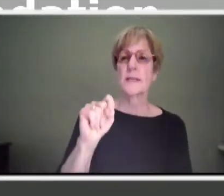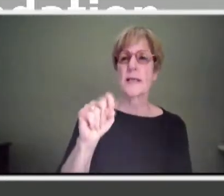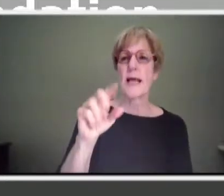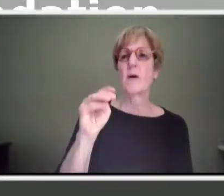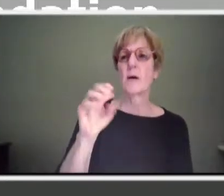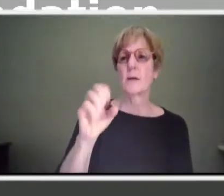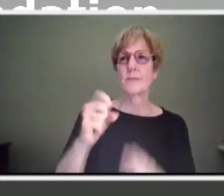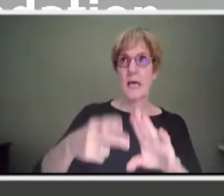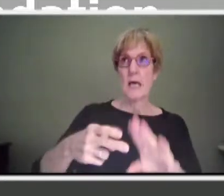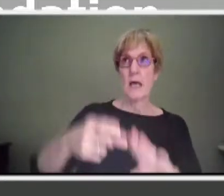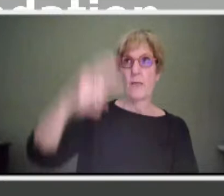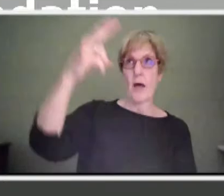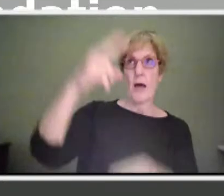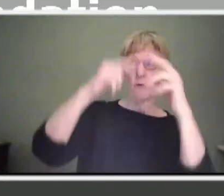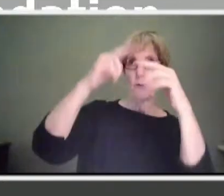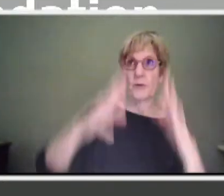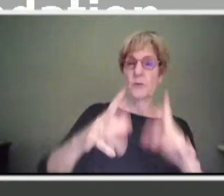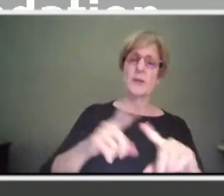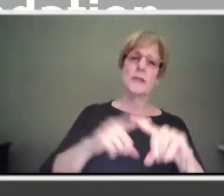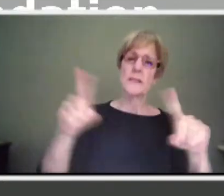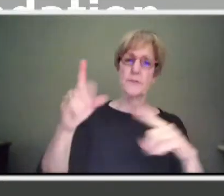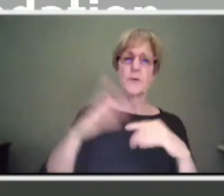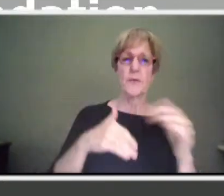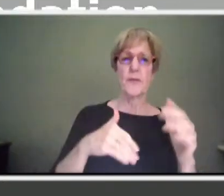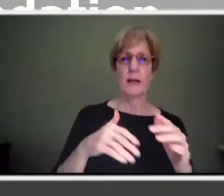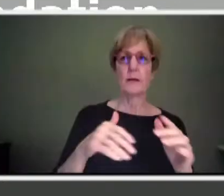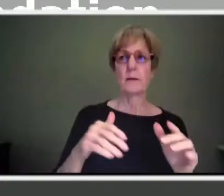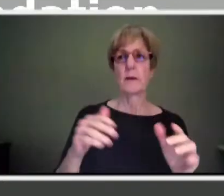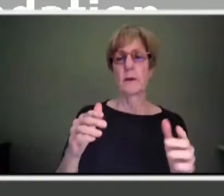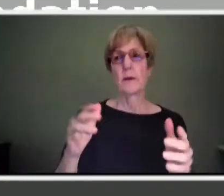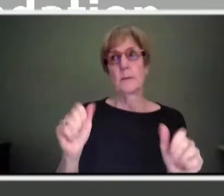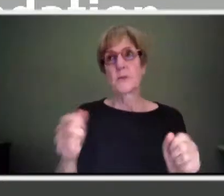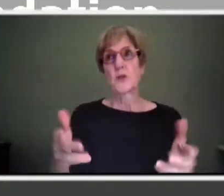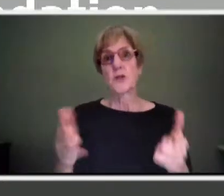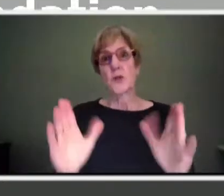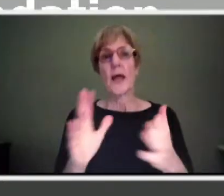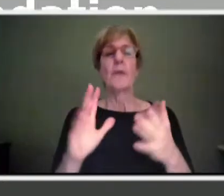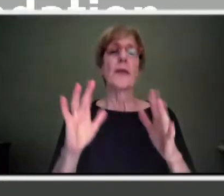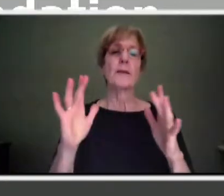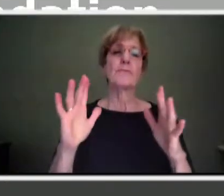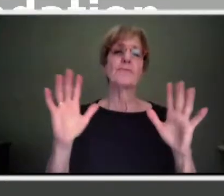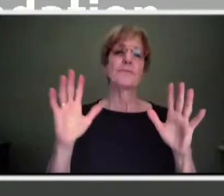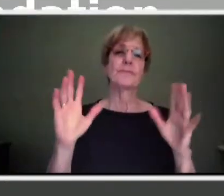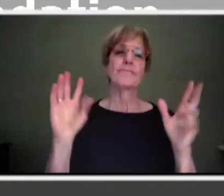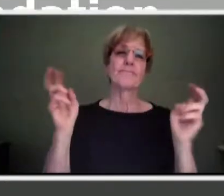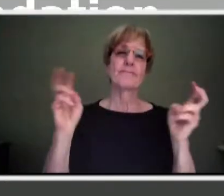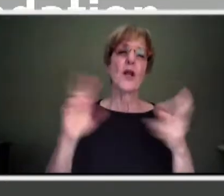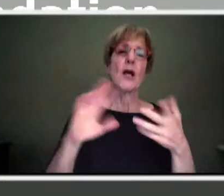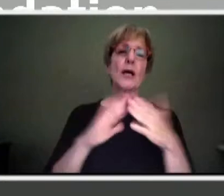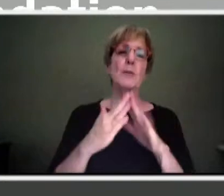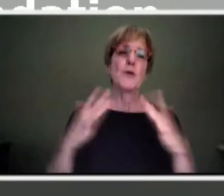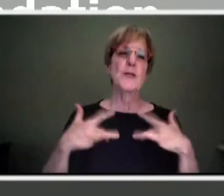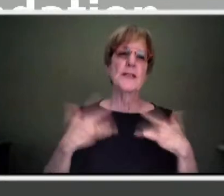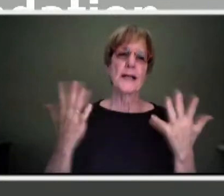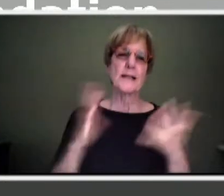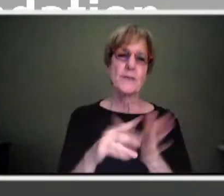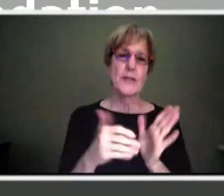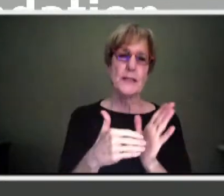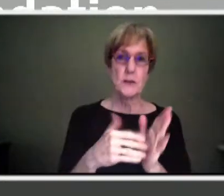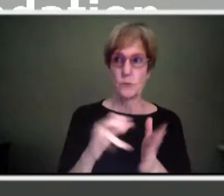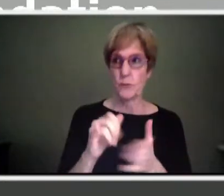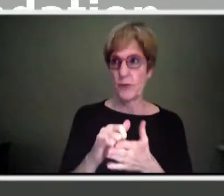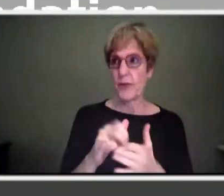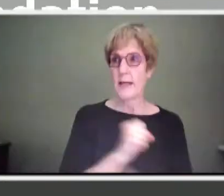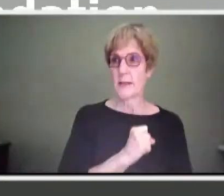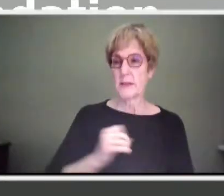just different than what would be potentially allowed under that Community Activity Center place type. So with that, staff will recommend